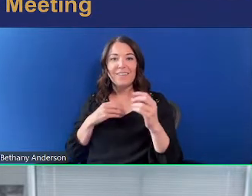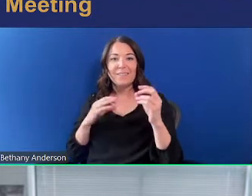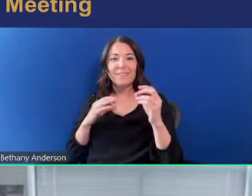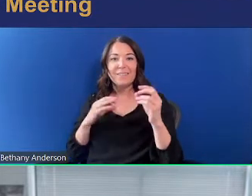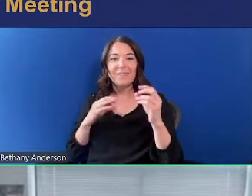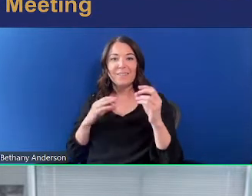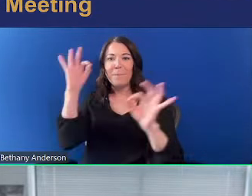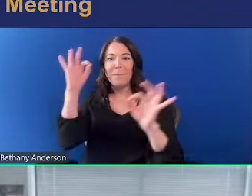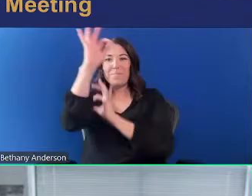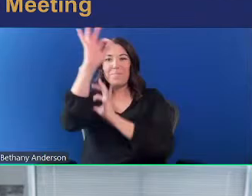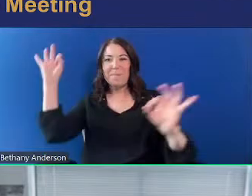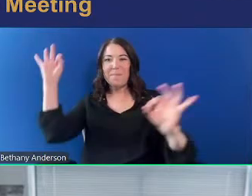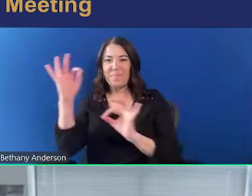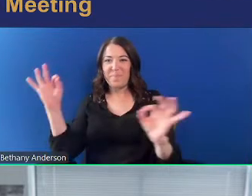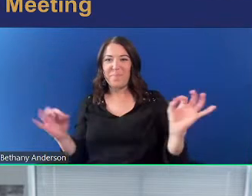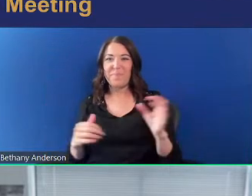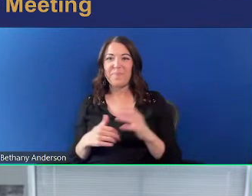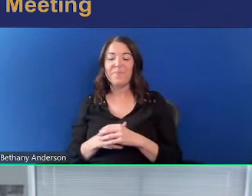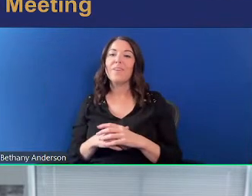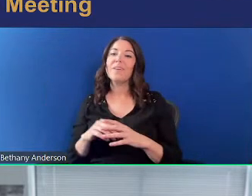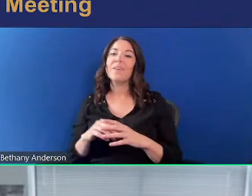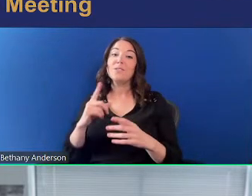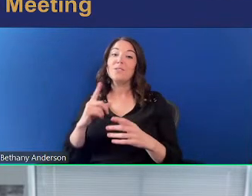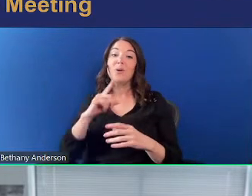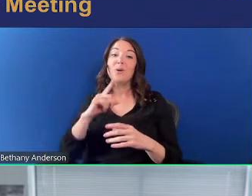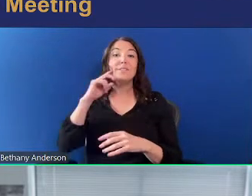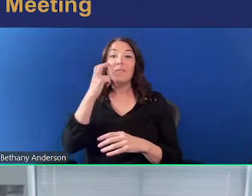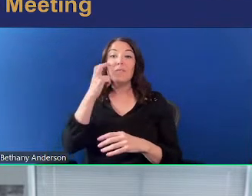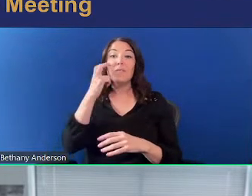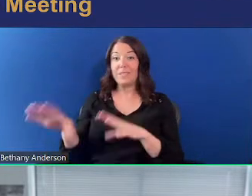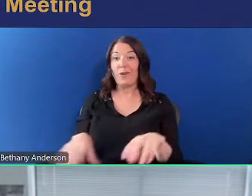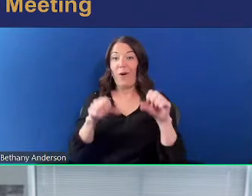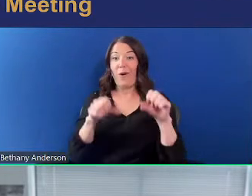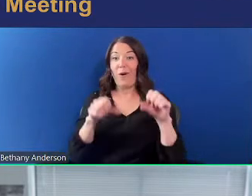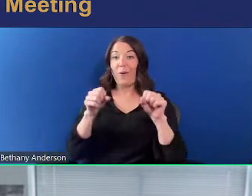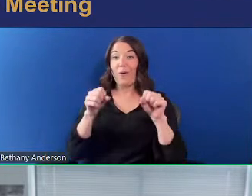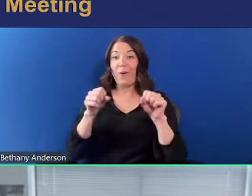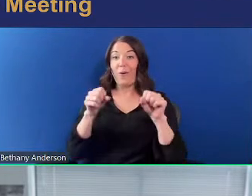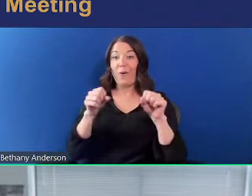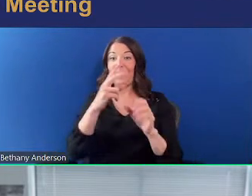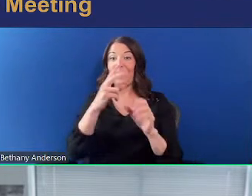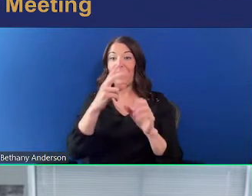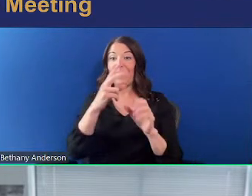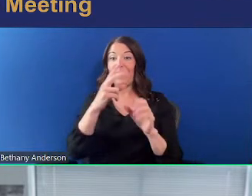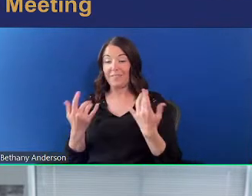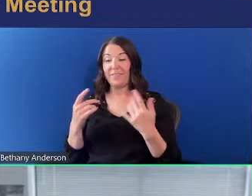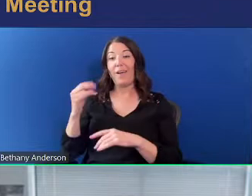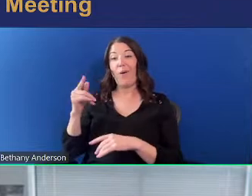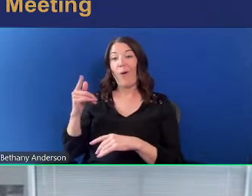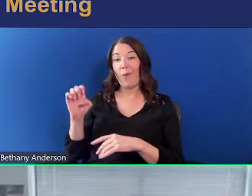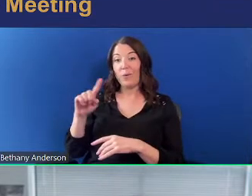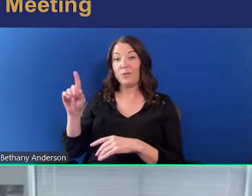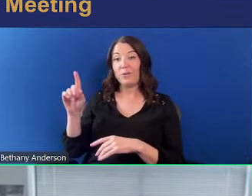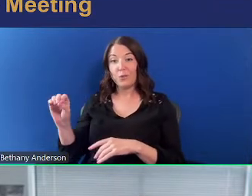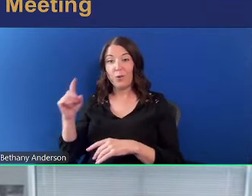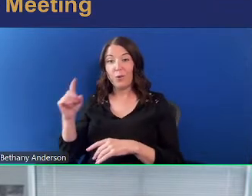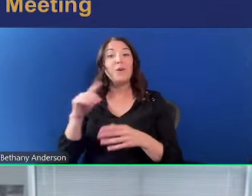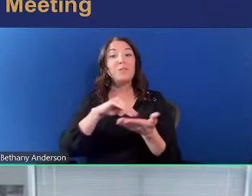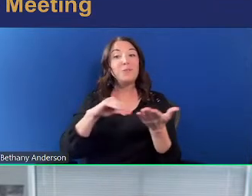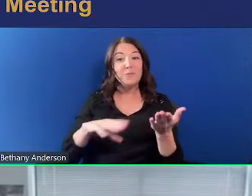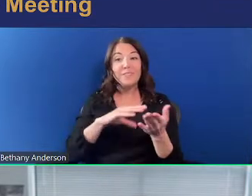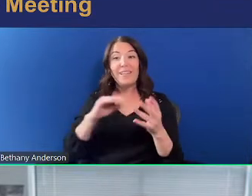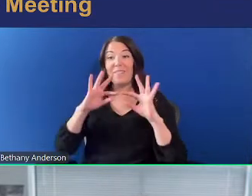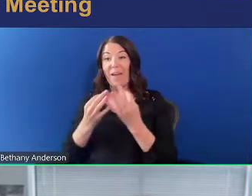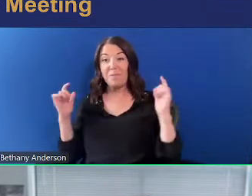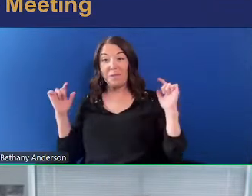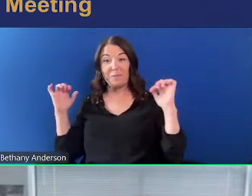around her. And so Deafblind Services hosted this literacy activity at the Utah Hochul Zoo for students and families.